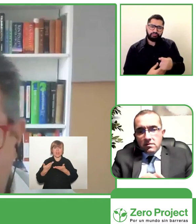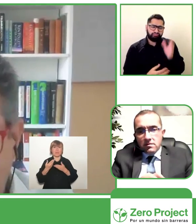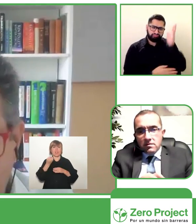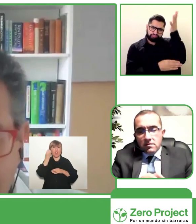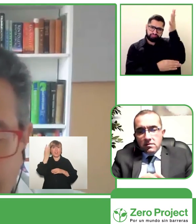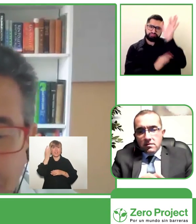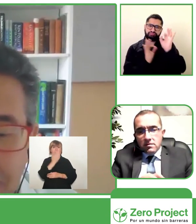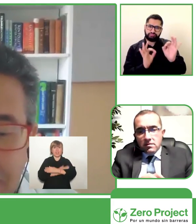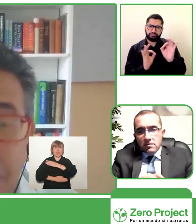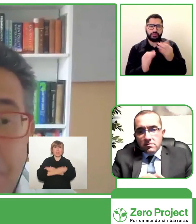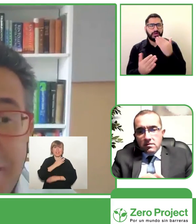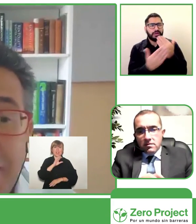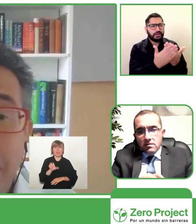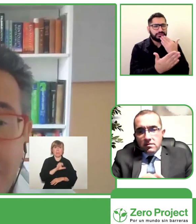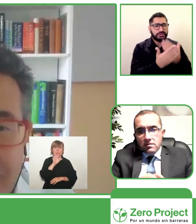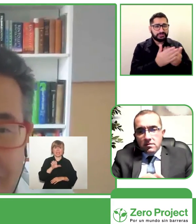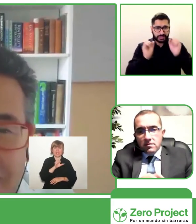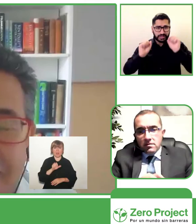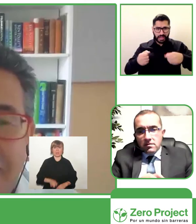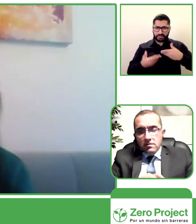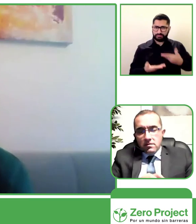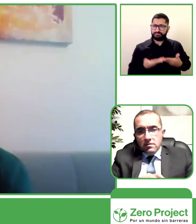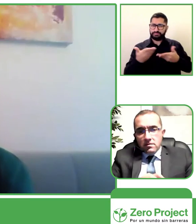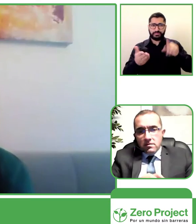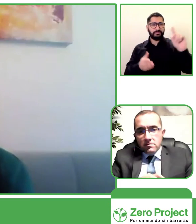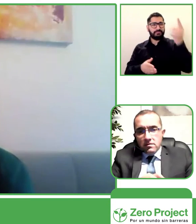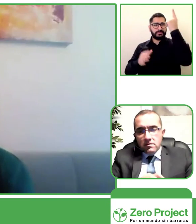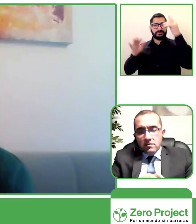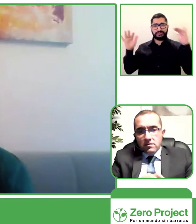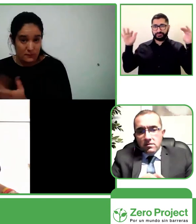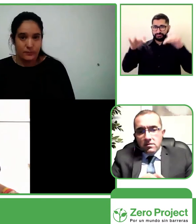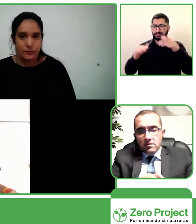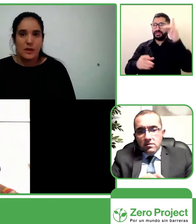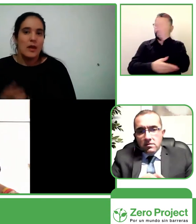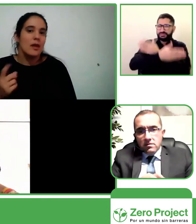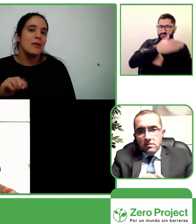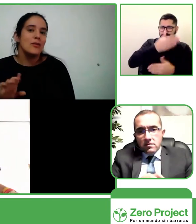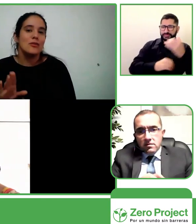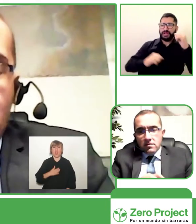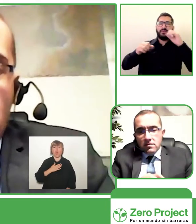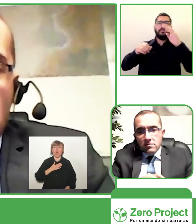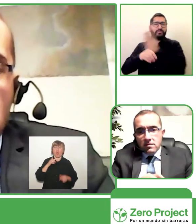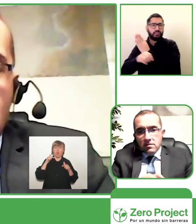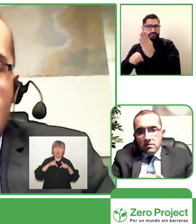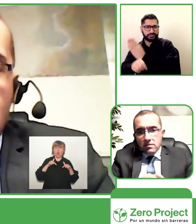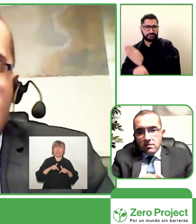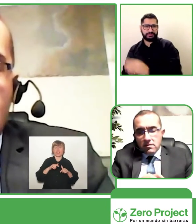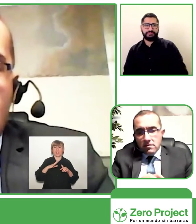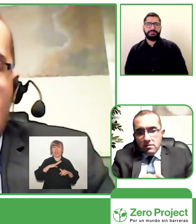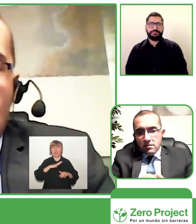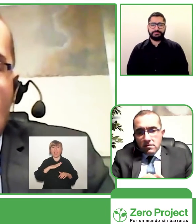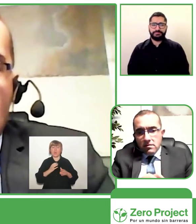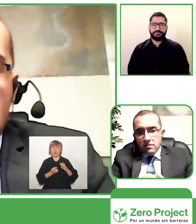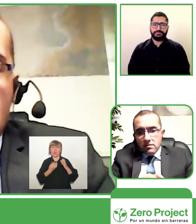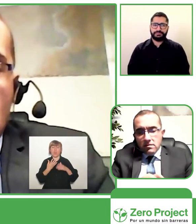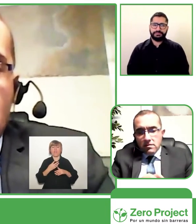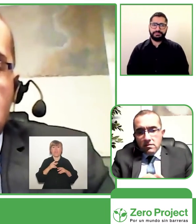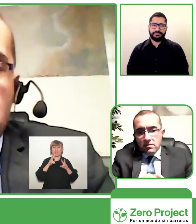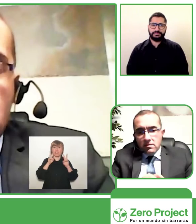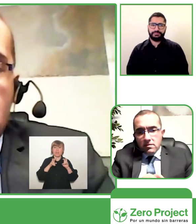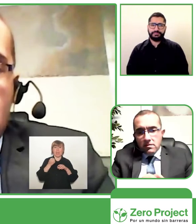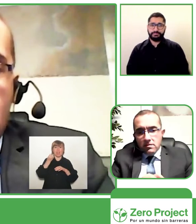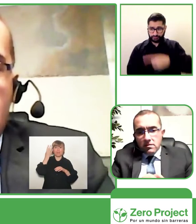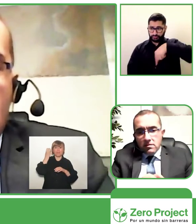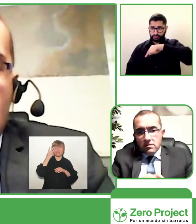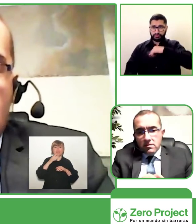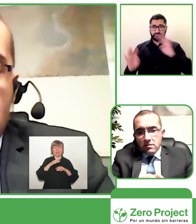Thank you so much for the invitation to this first conference on companies and disabilities. I think we are now